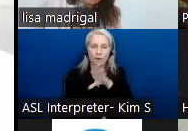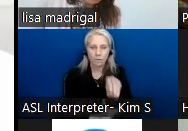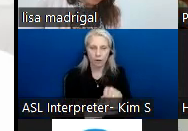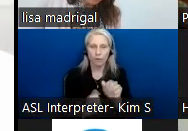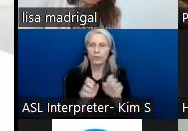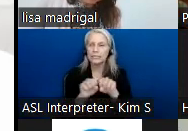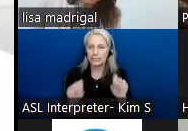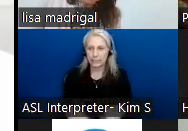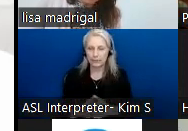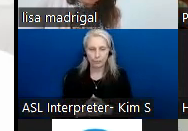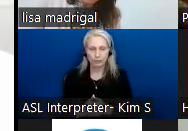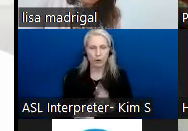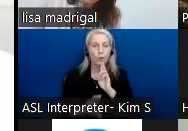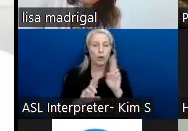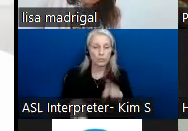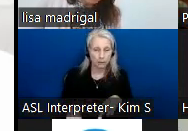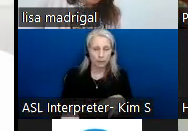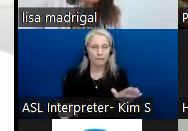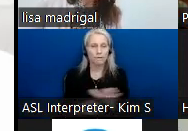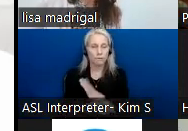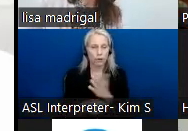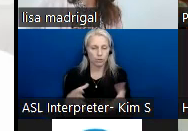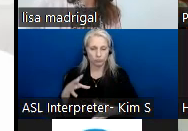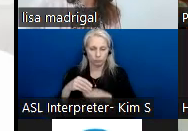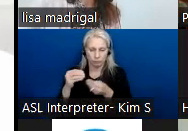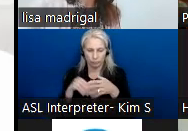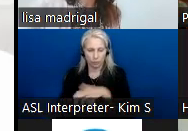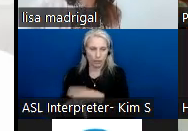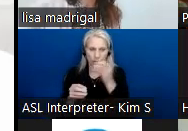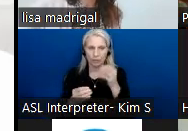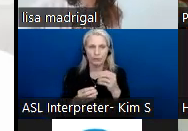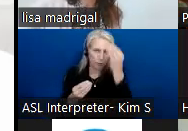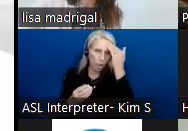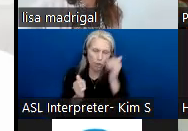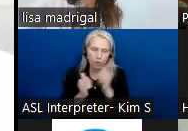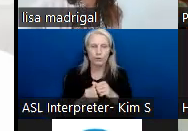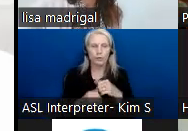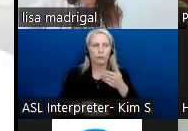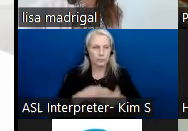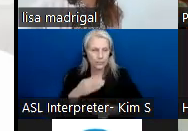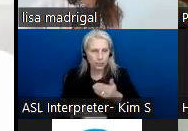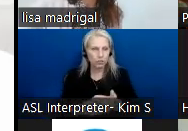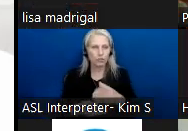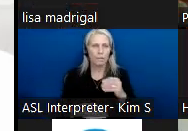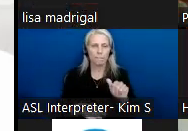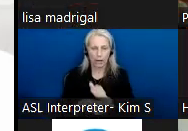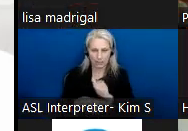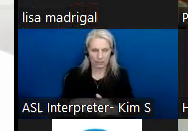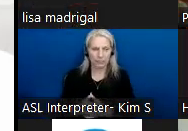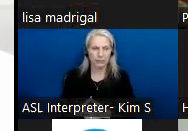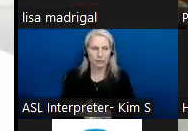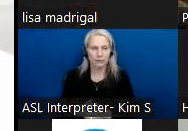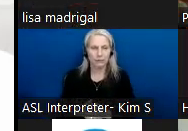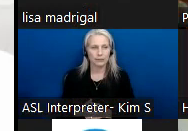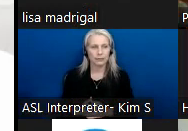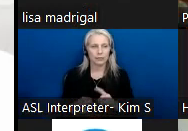system, and responds by fully integrating knowledge about trauma into policies, procedures, and practices, and seeks